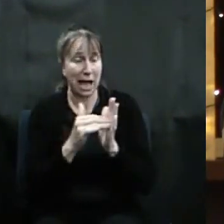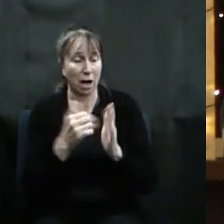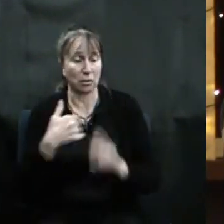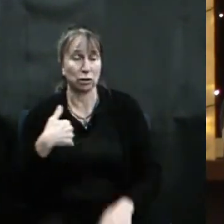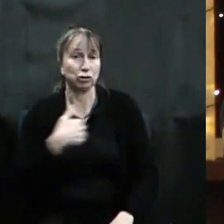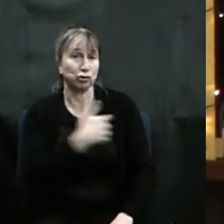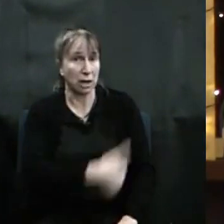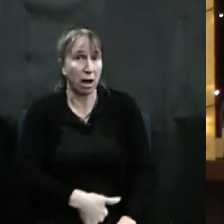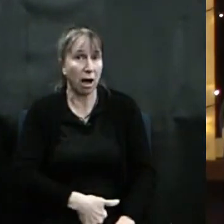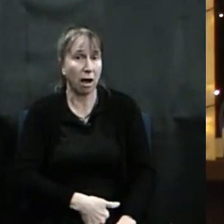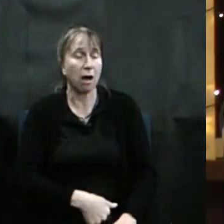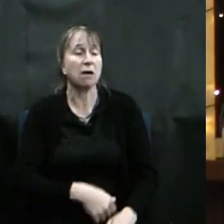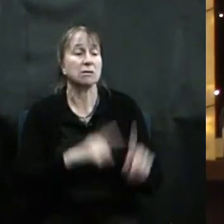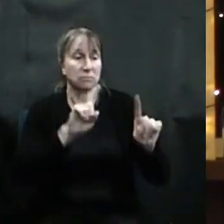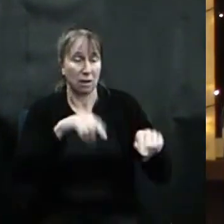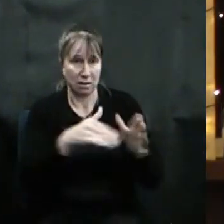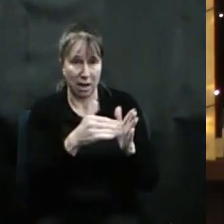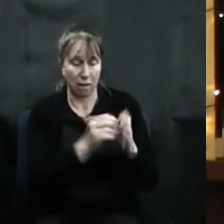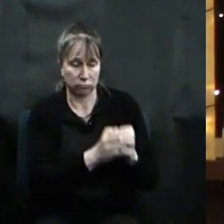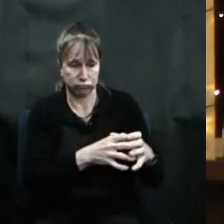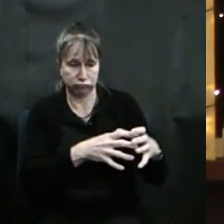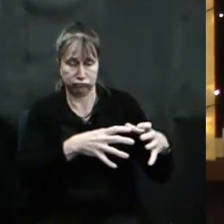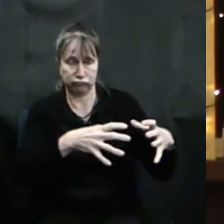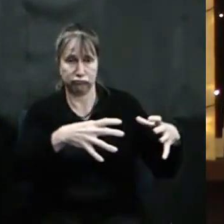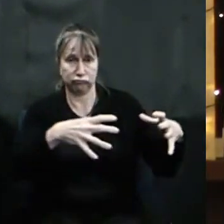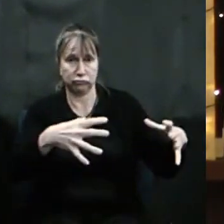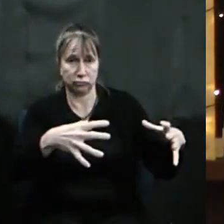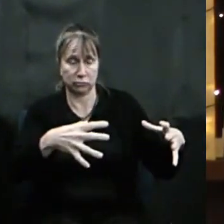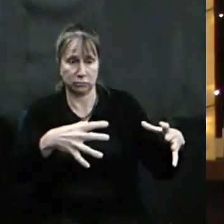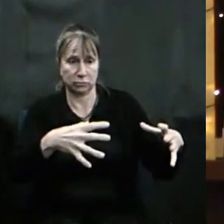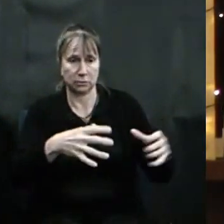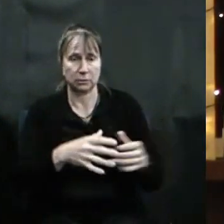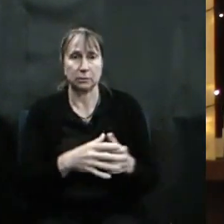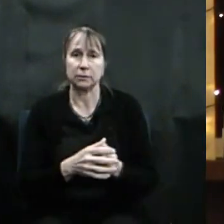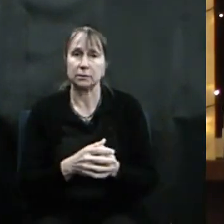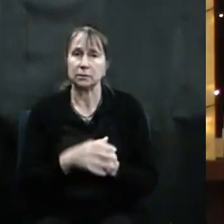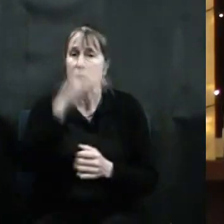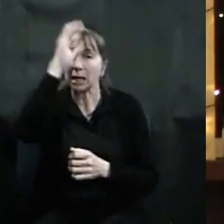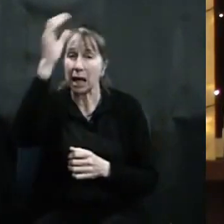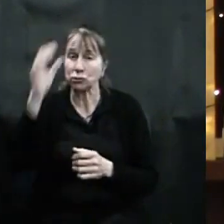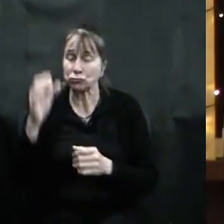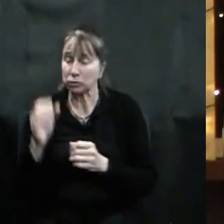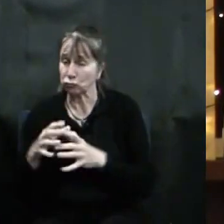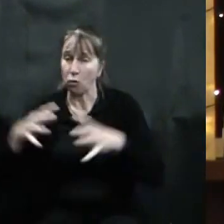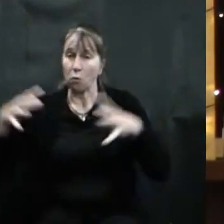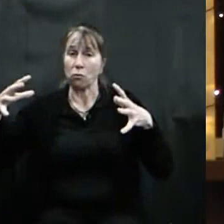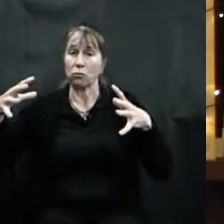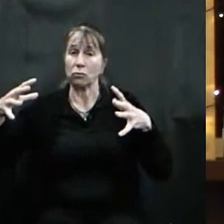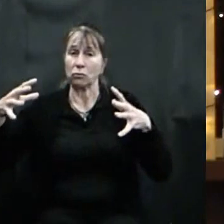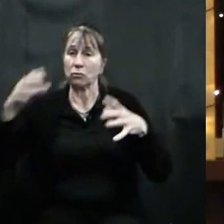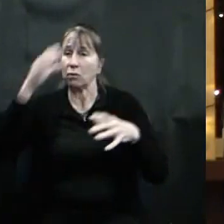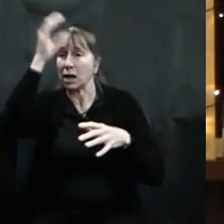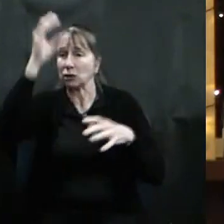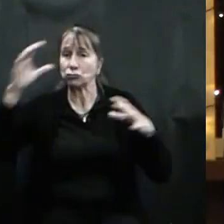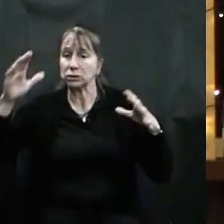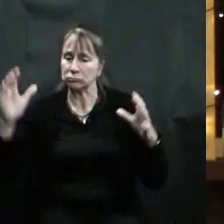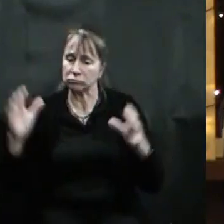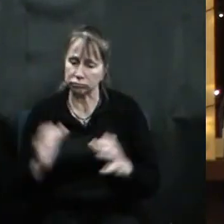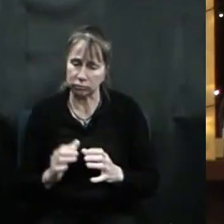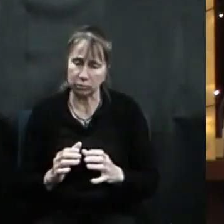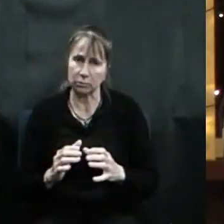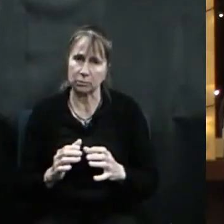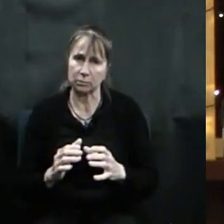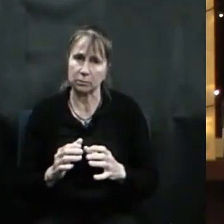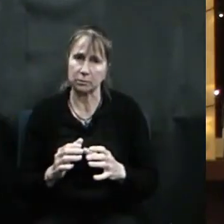rising militarily and economically. Empires rise, empires fall. The same sort of